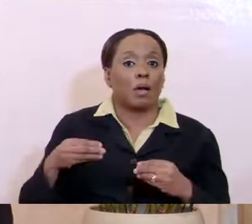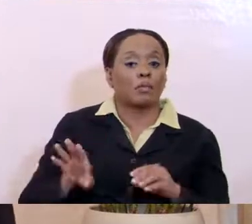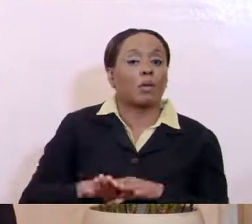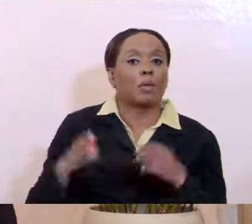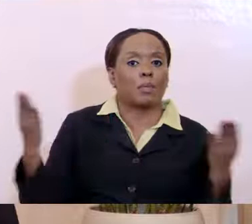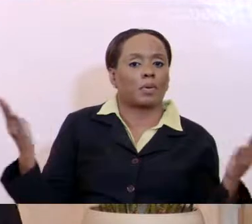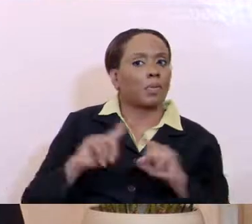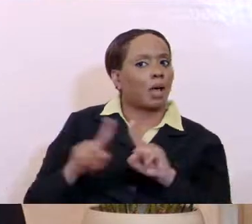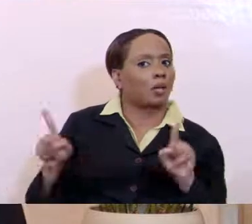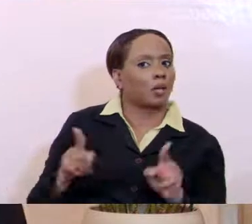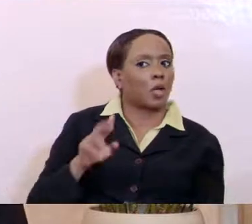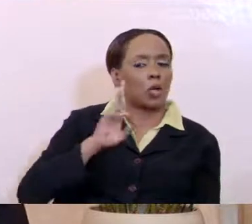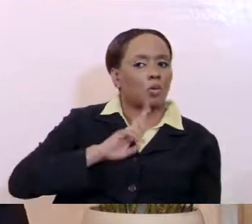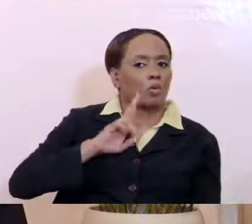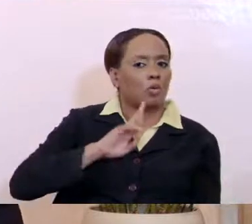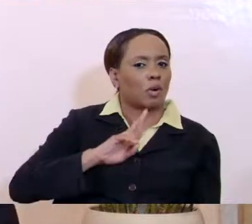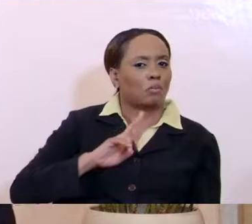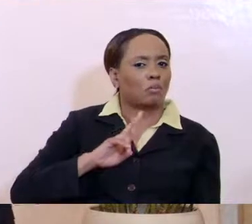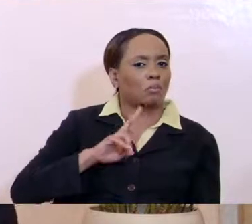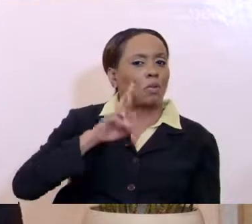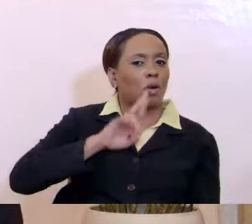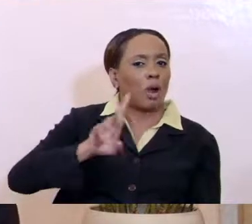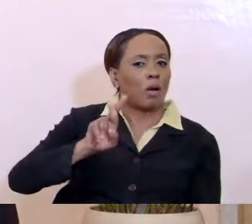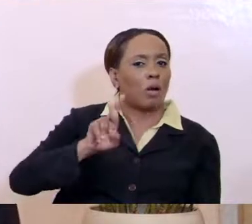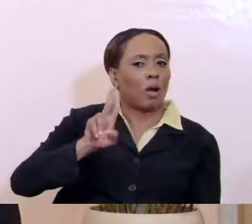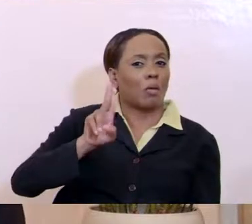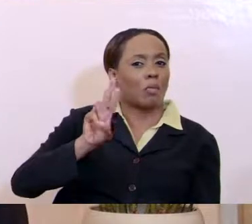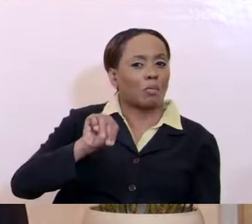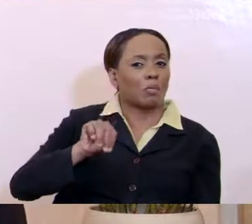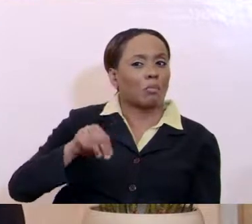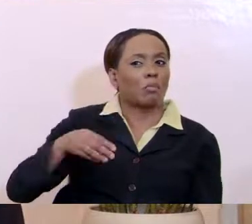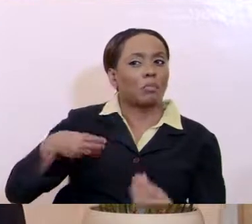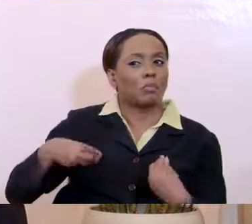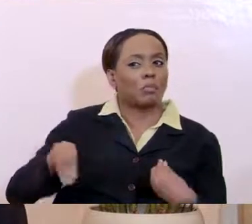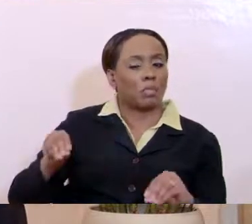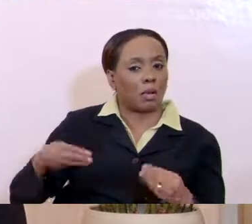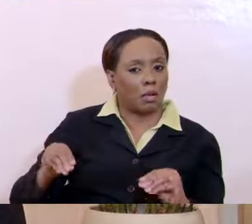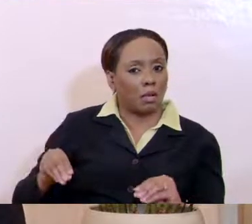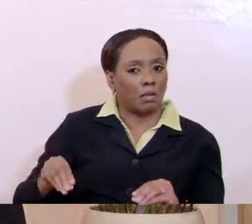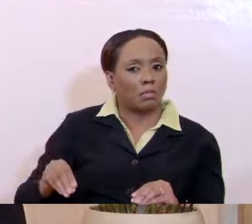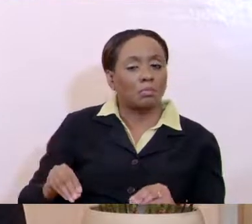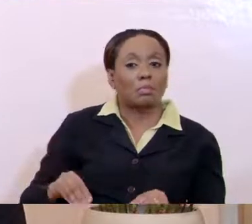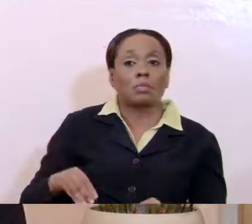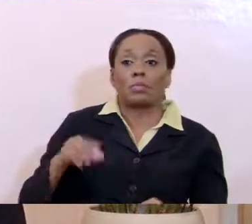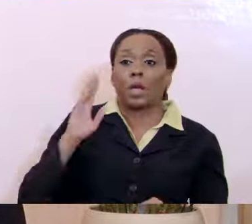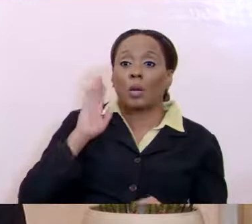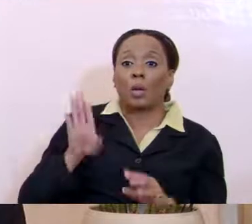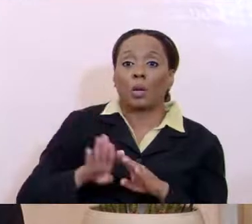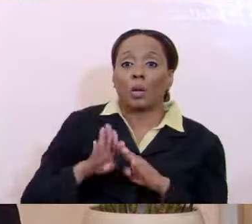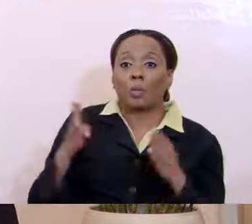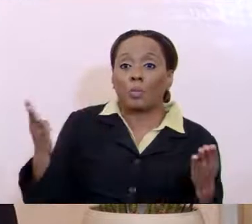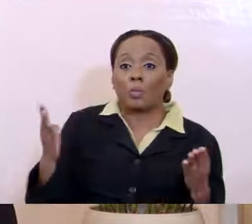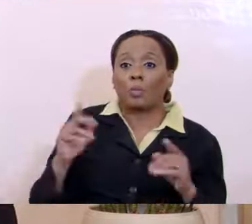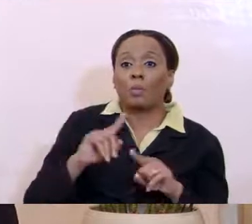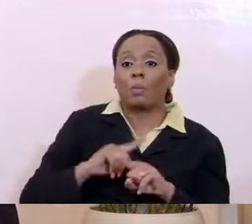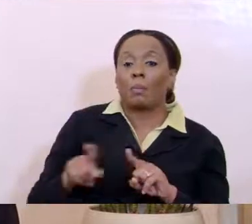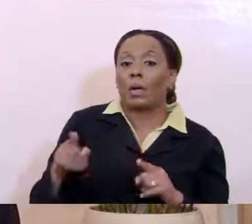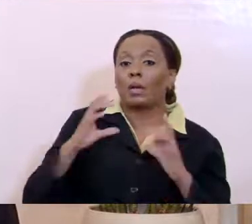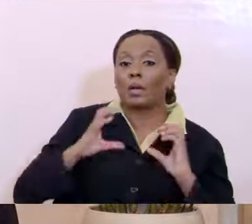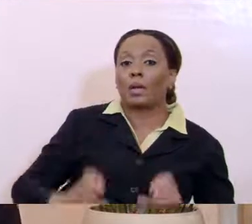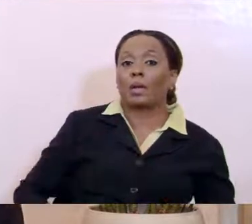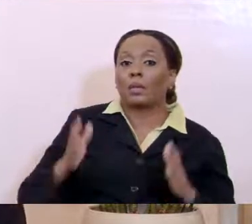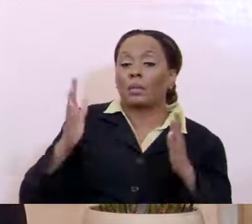shops, we will allow you to serve your customers, but the customers are going to have to collect